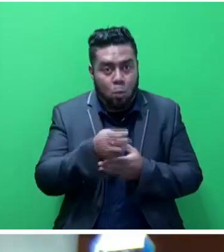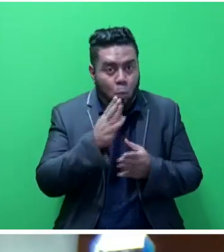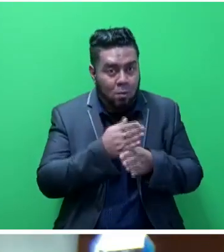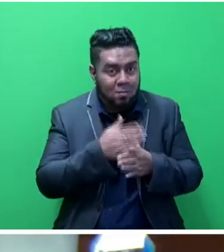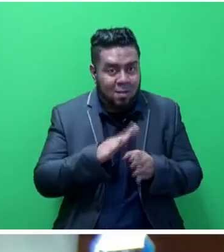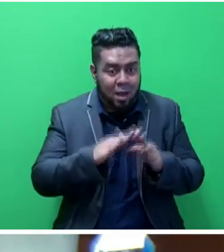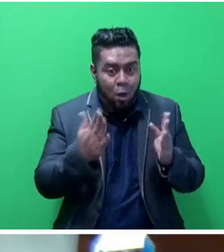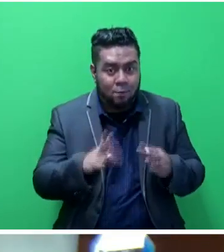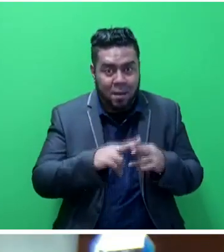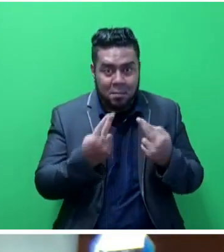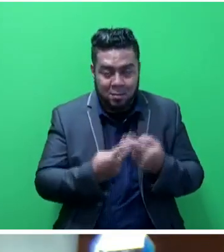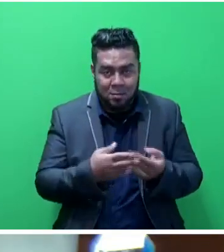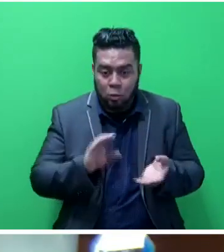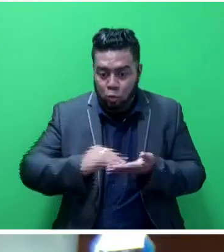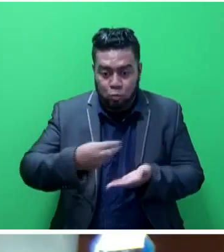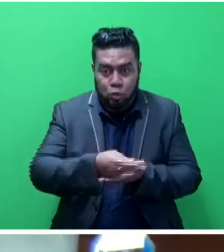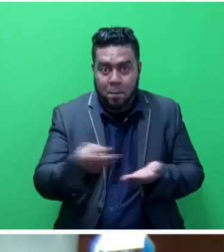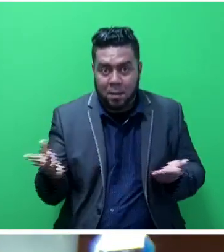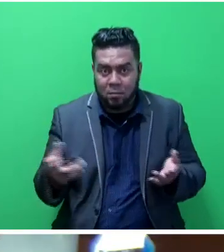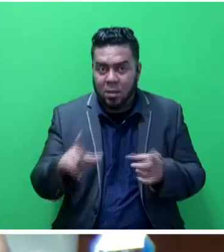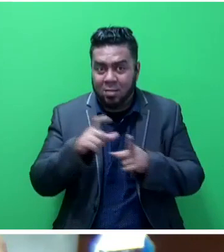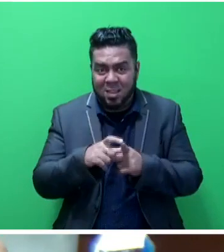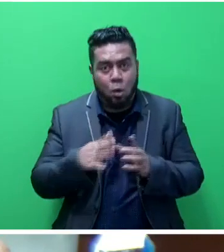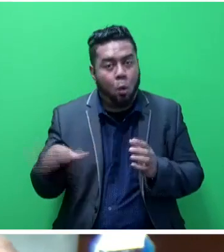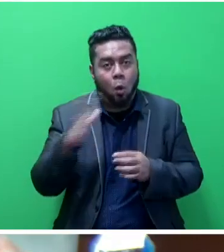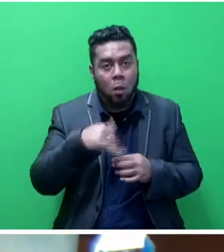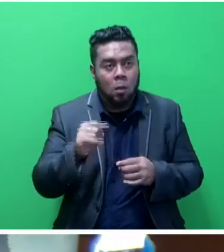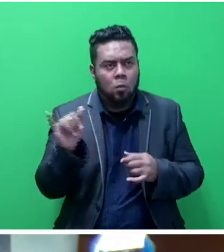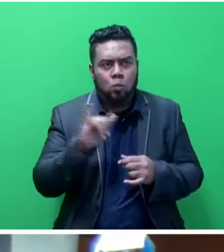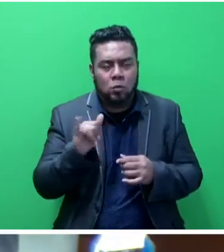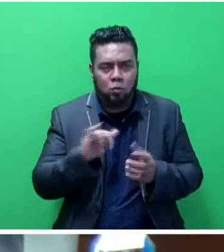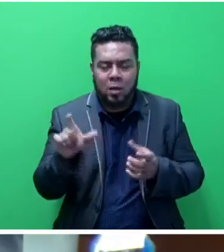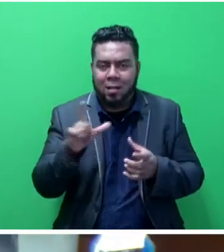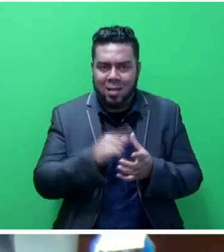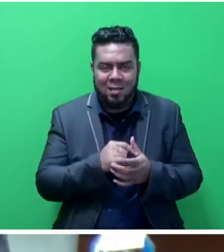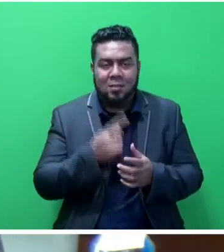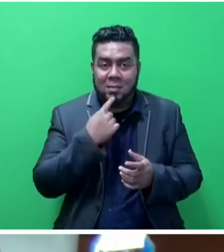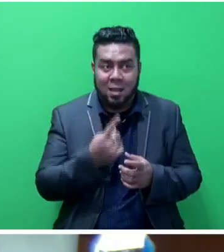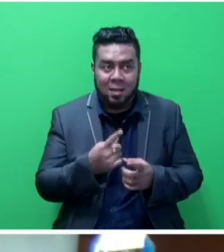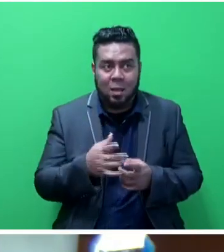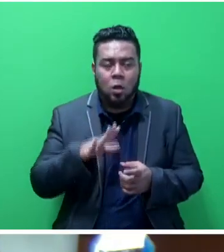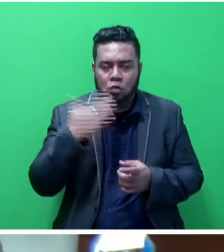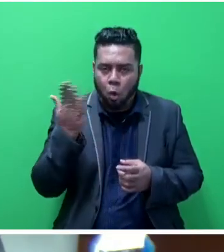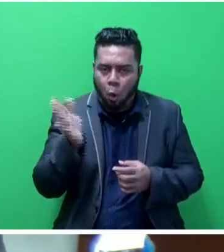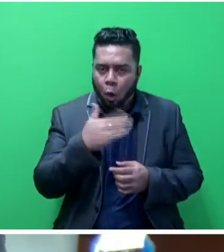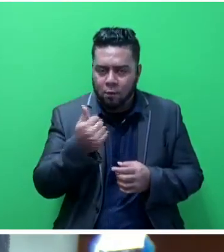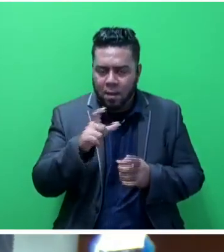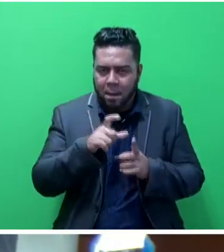C, a distribution package, D, all of the above, we would clearly opt to say it's all of the above.